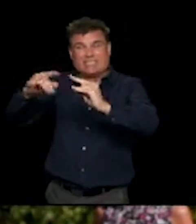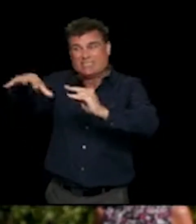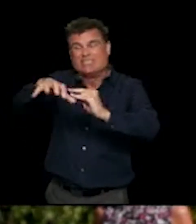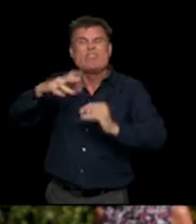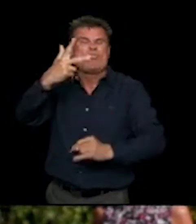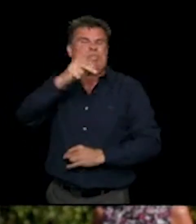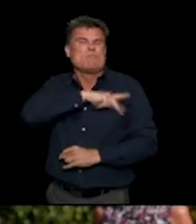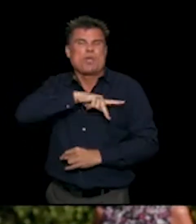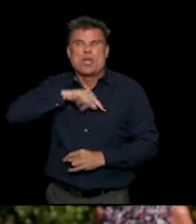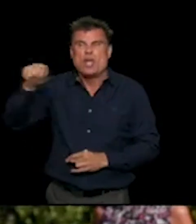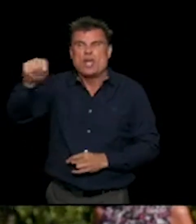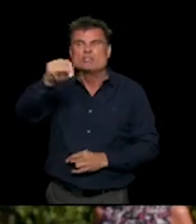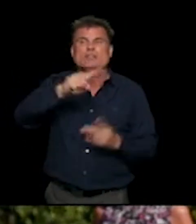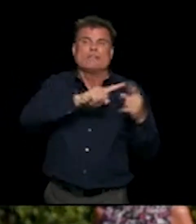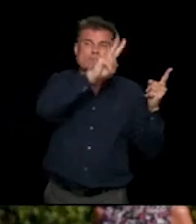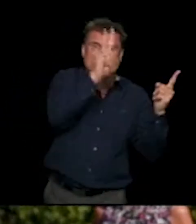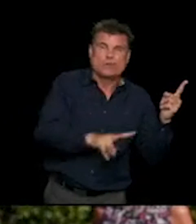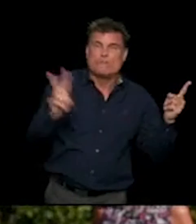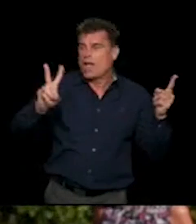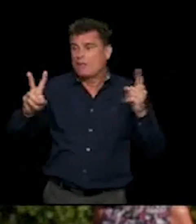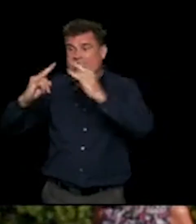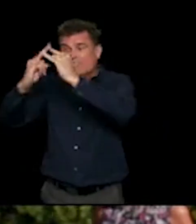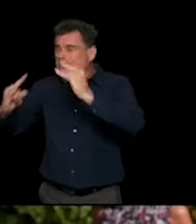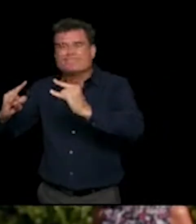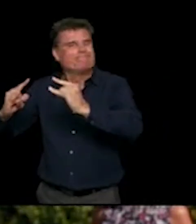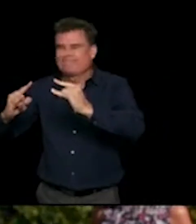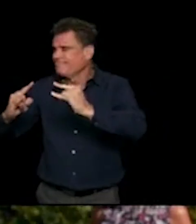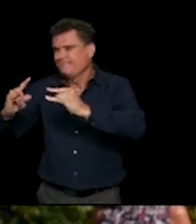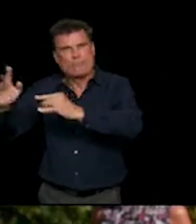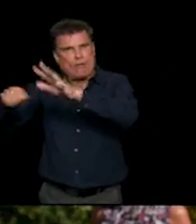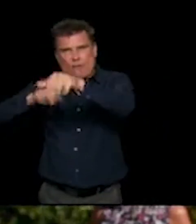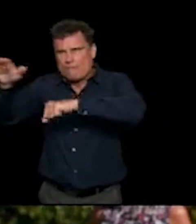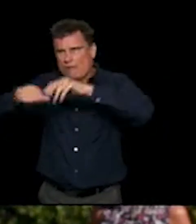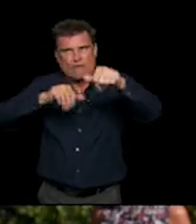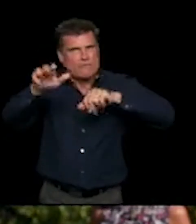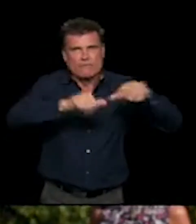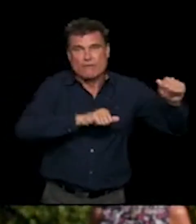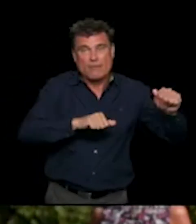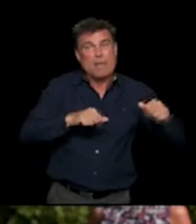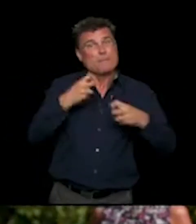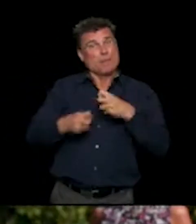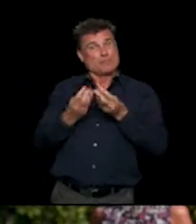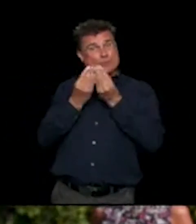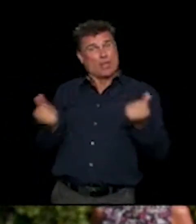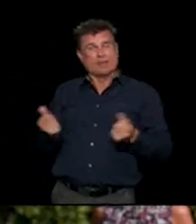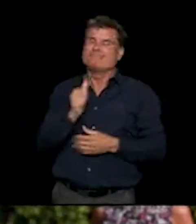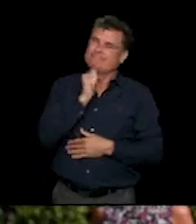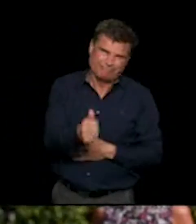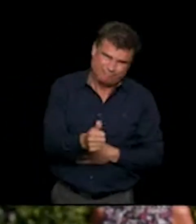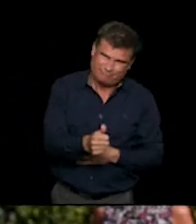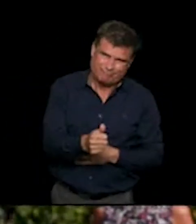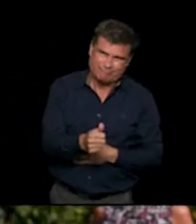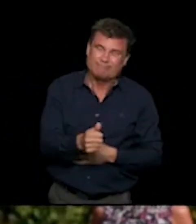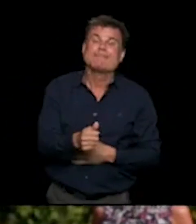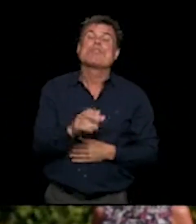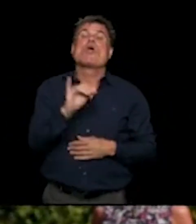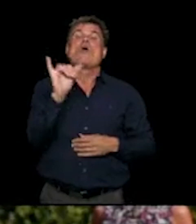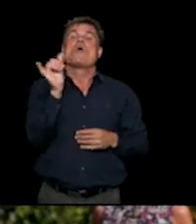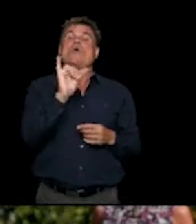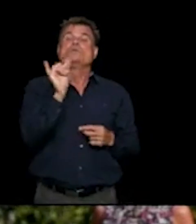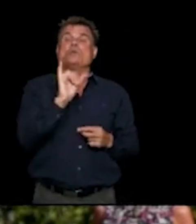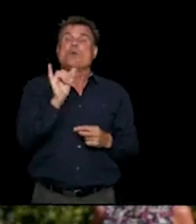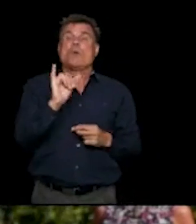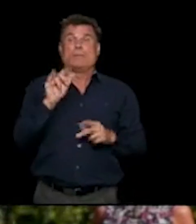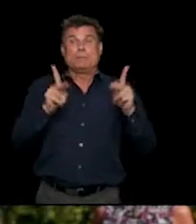problem has not diminished significantly as a result, and the vulnerable populations, the people, the brothers and sisters,